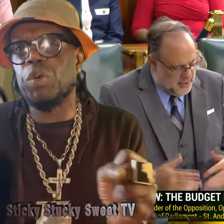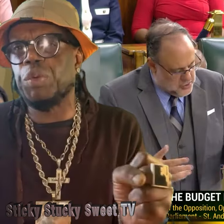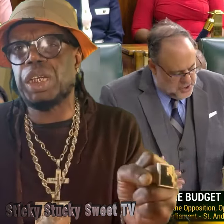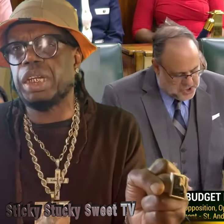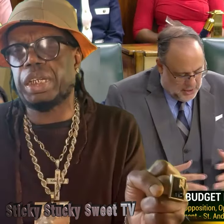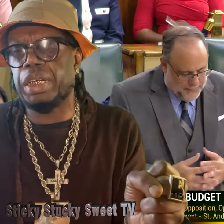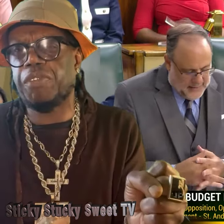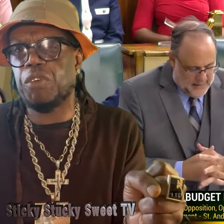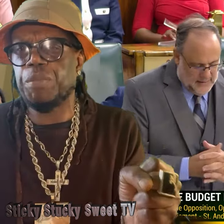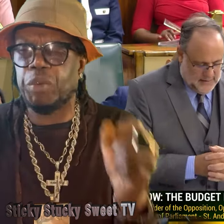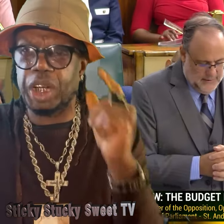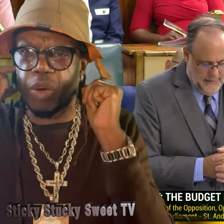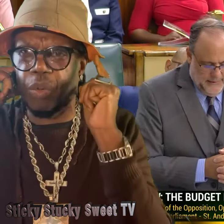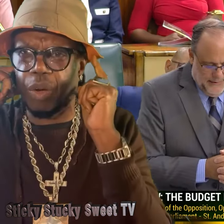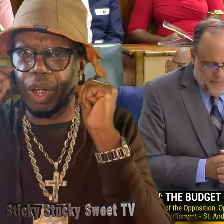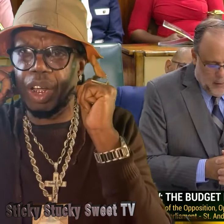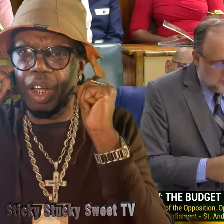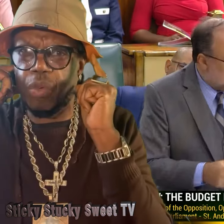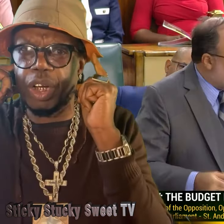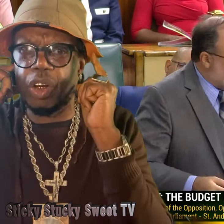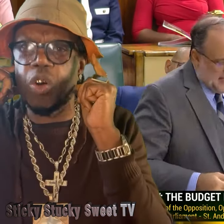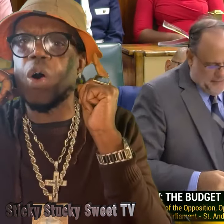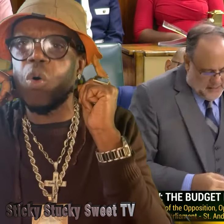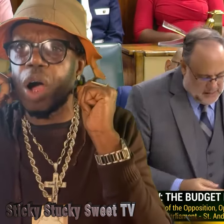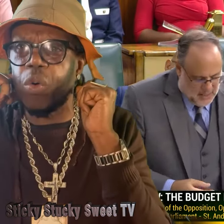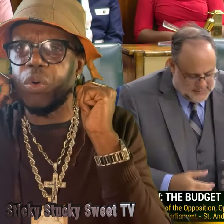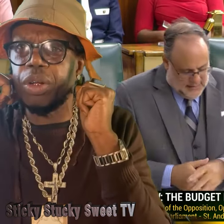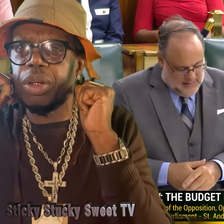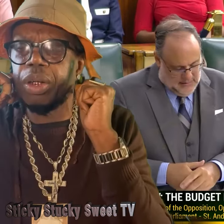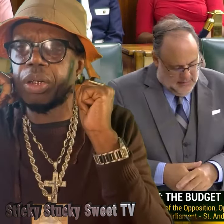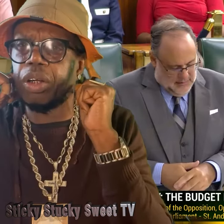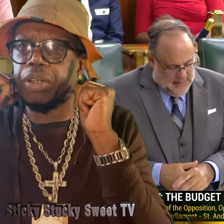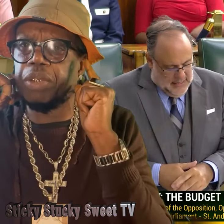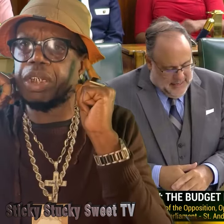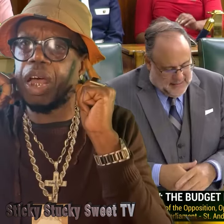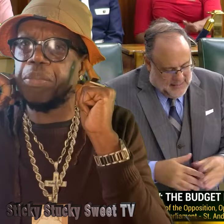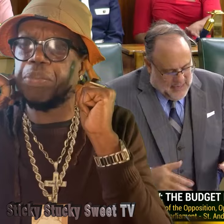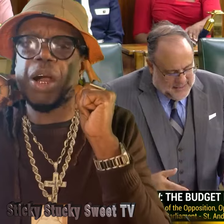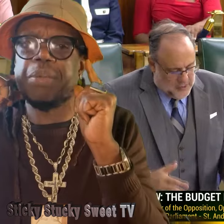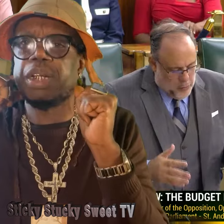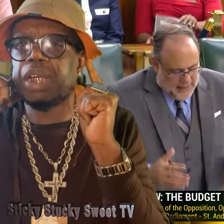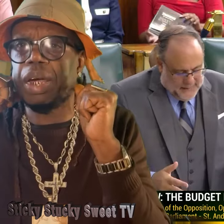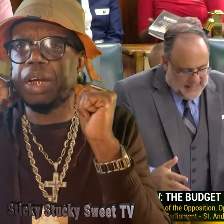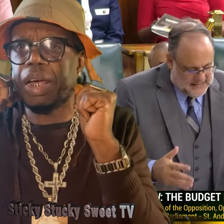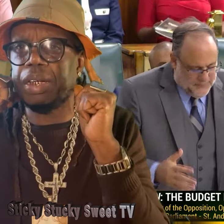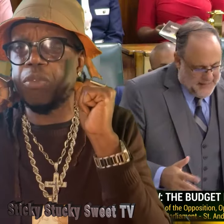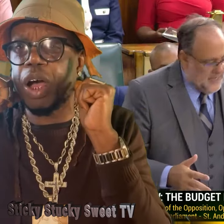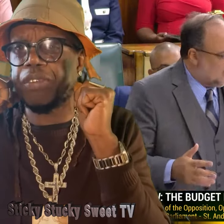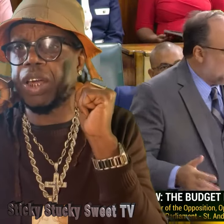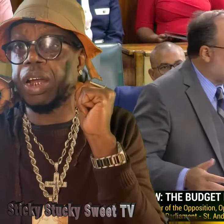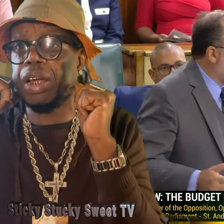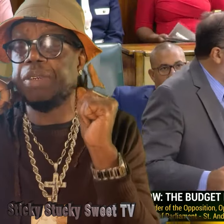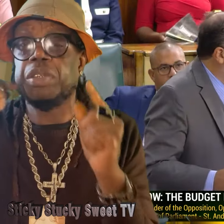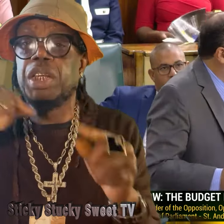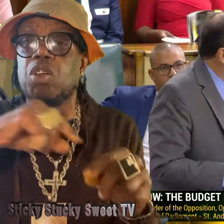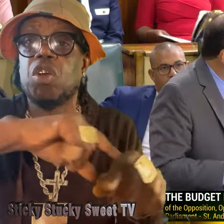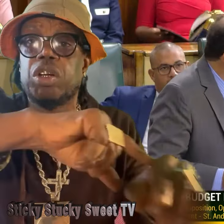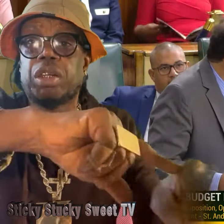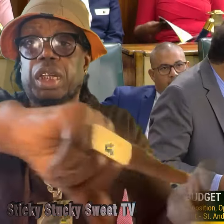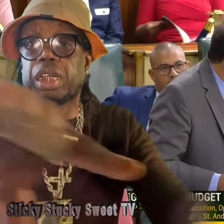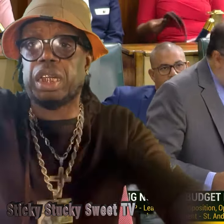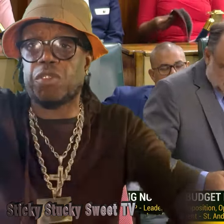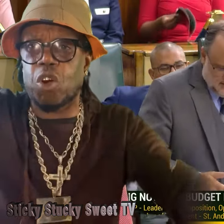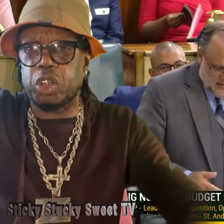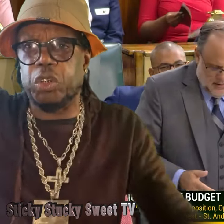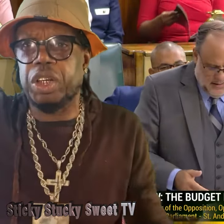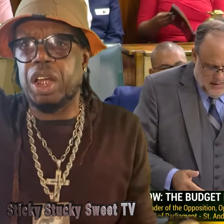with six teeth. Where you don't know who. So you can't be prime minister. Can't unite him. Why can't unite? You don't know the